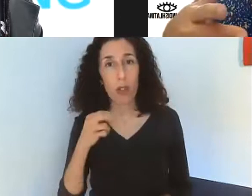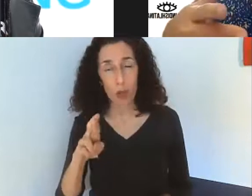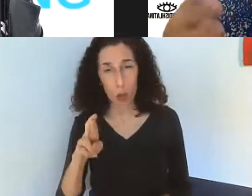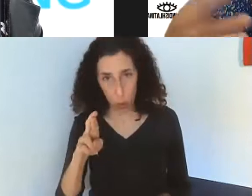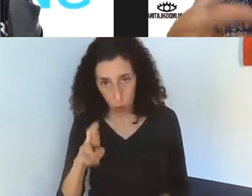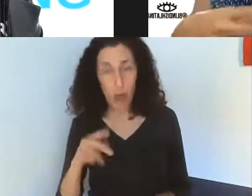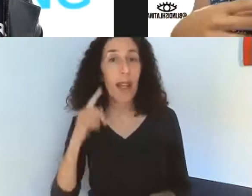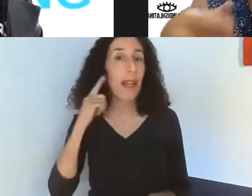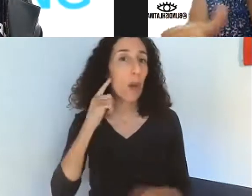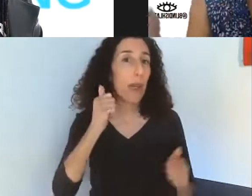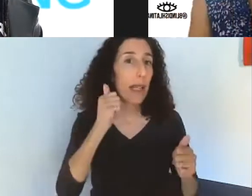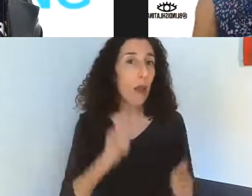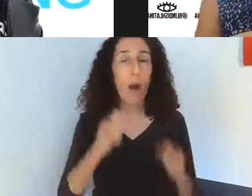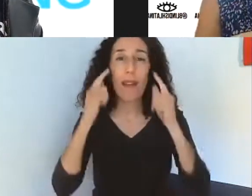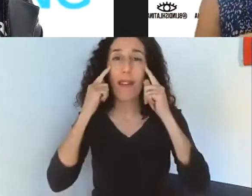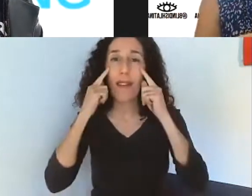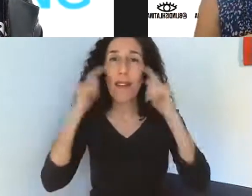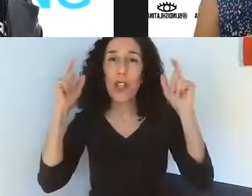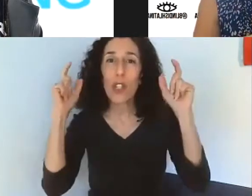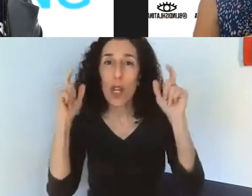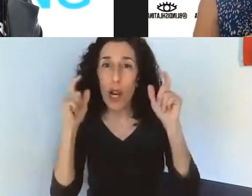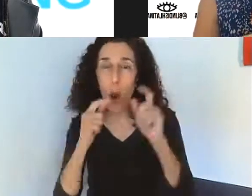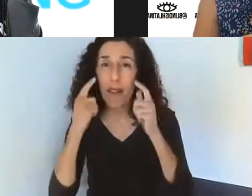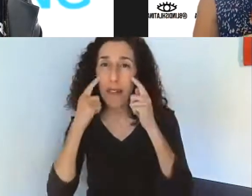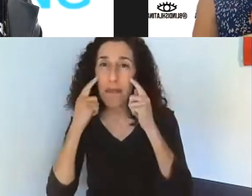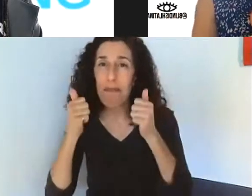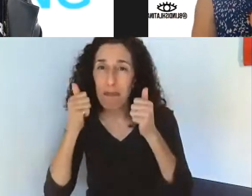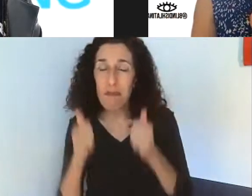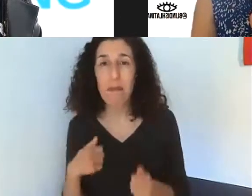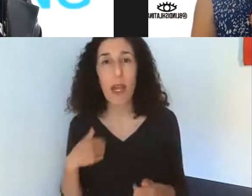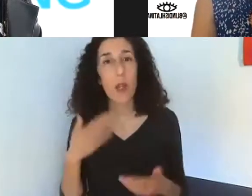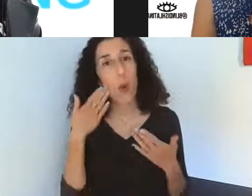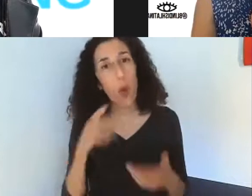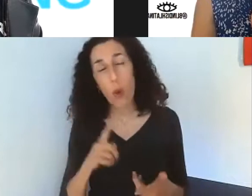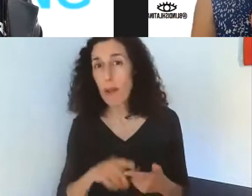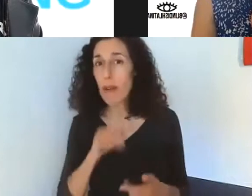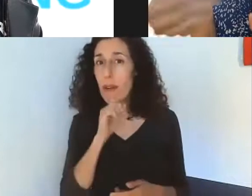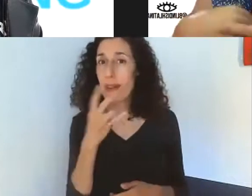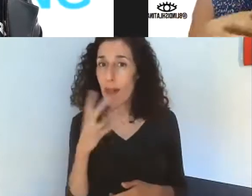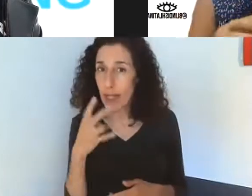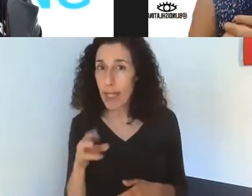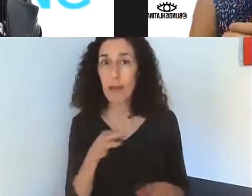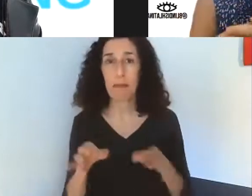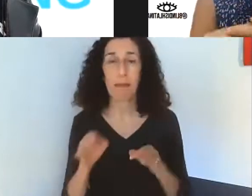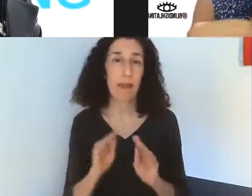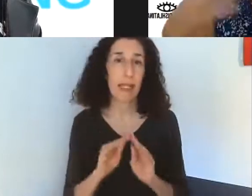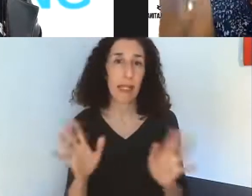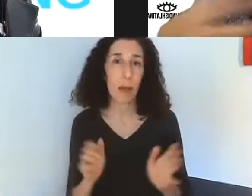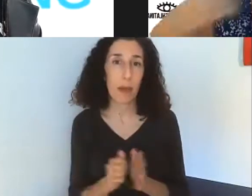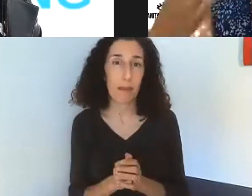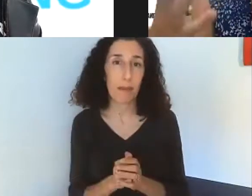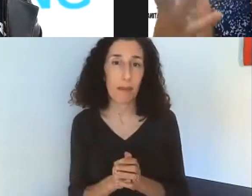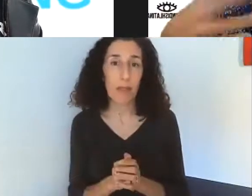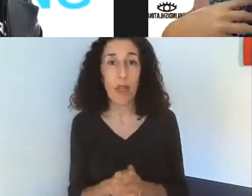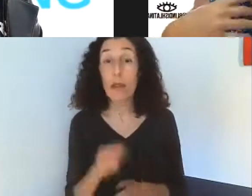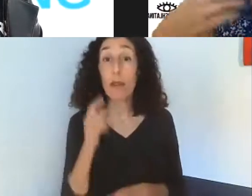going to have a progressive vision loss at that time. And what I think is interesting